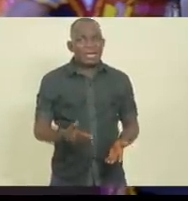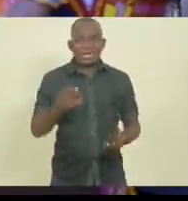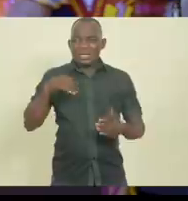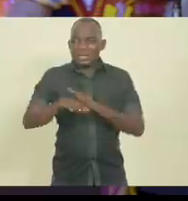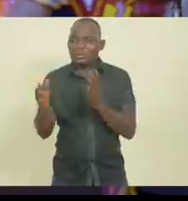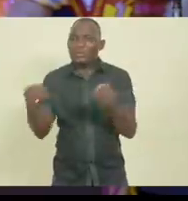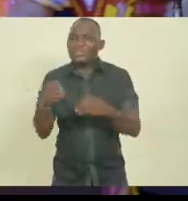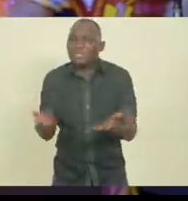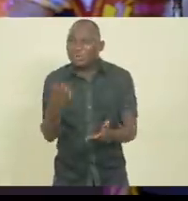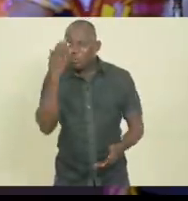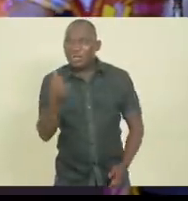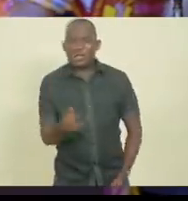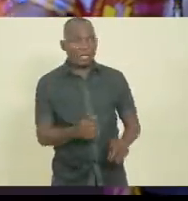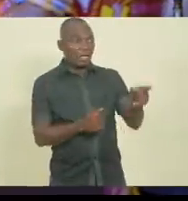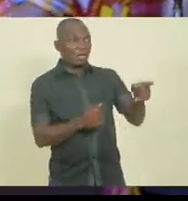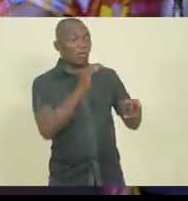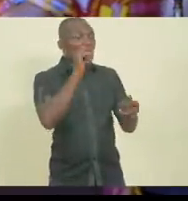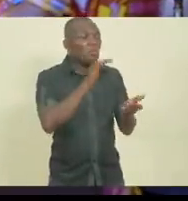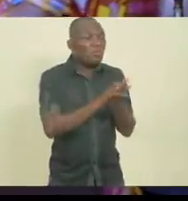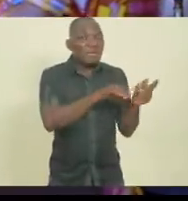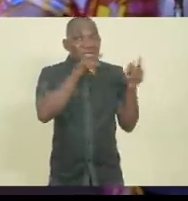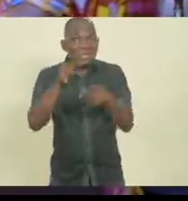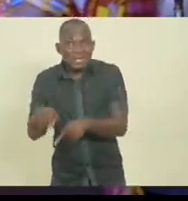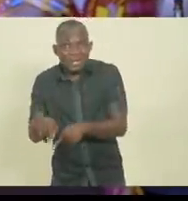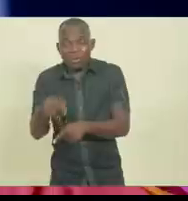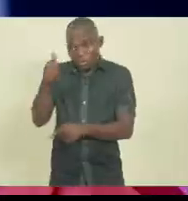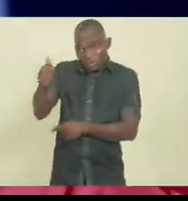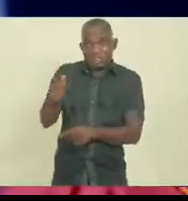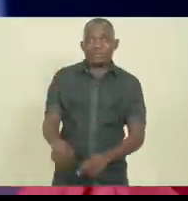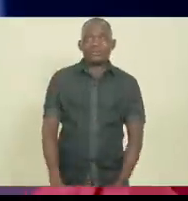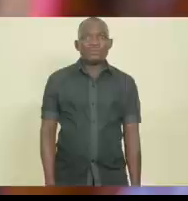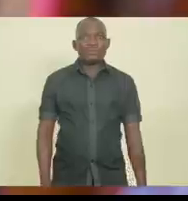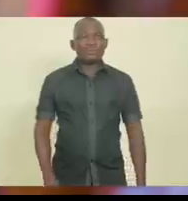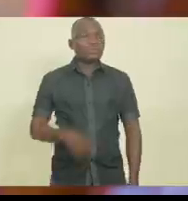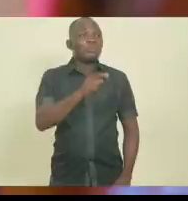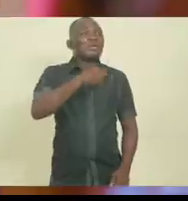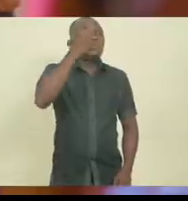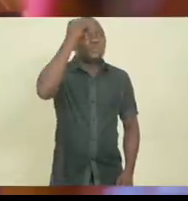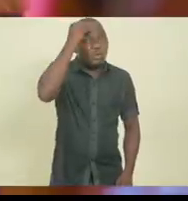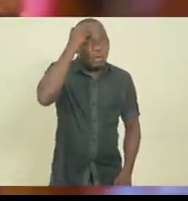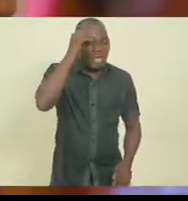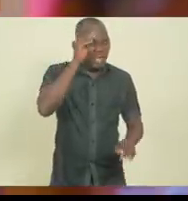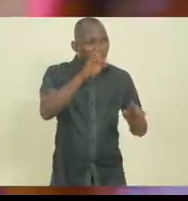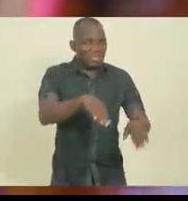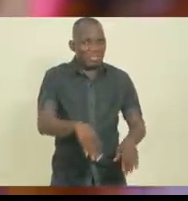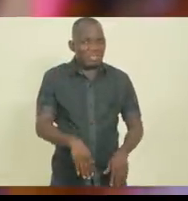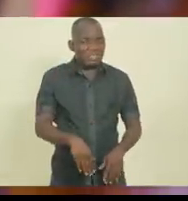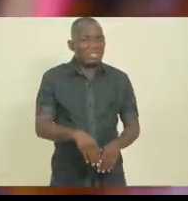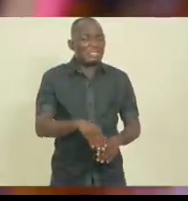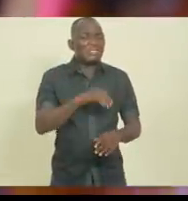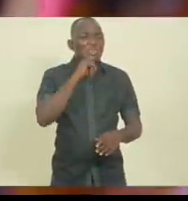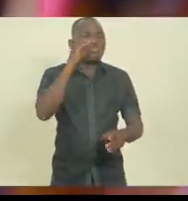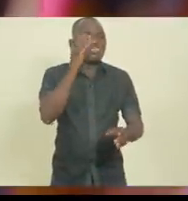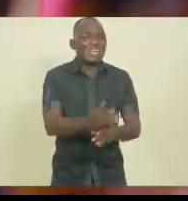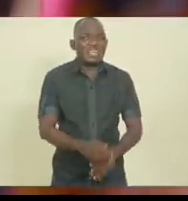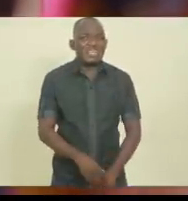office, Madam Koko? Honorable, your wife came here on her own. It will interest you. It will not interest me for any trash that